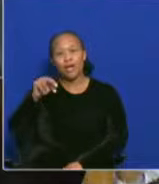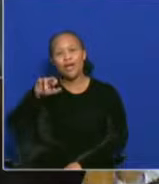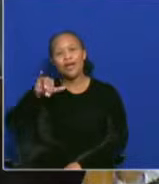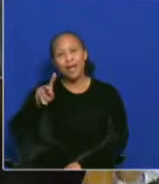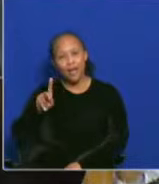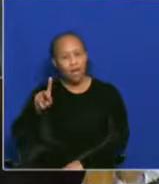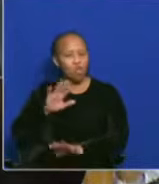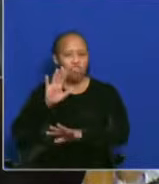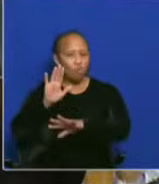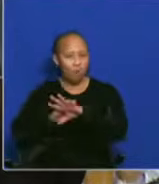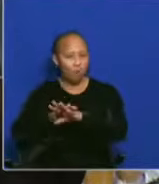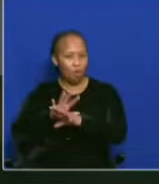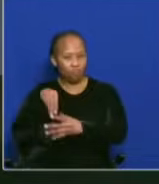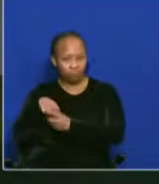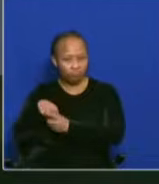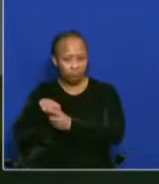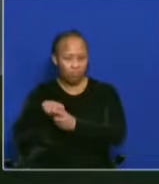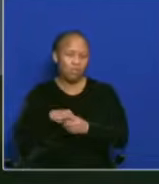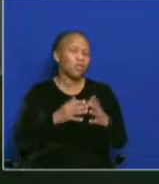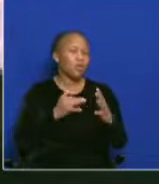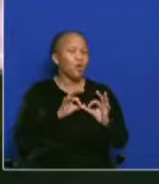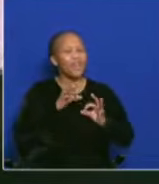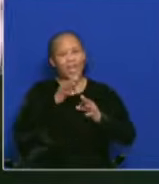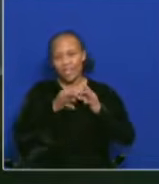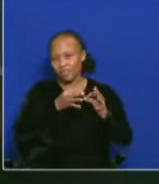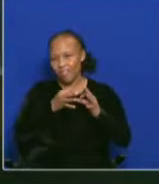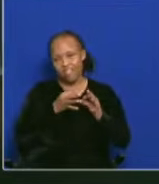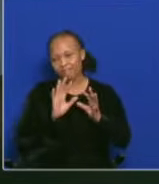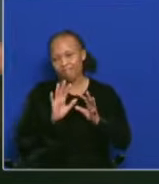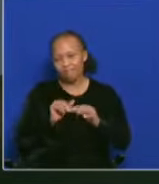he dropped off at a certain point. Yes.